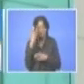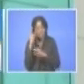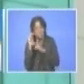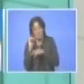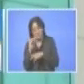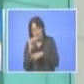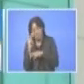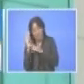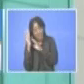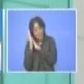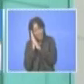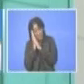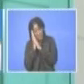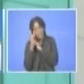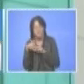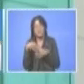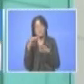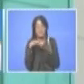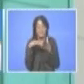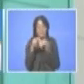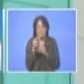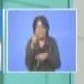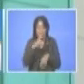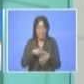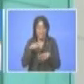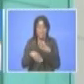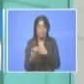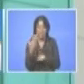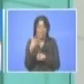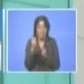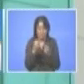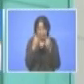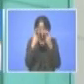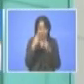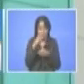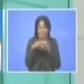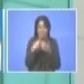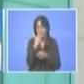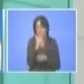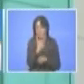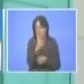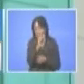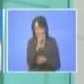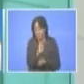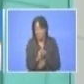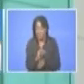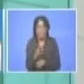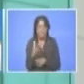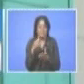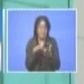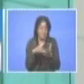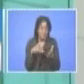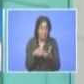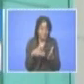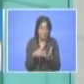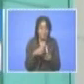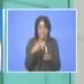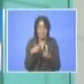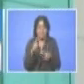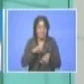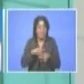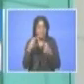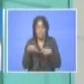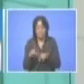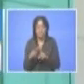study most of the time in the mornings. I wake up like around 3, and then I study until it's time to